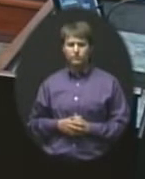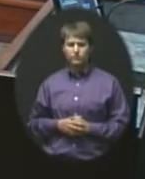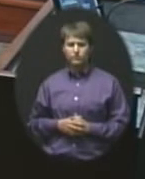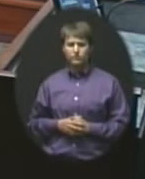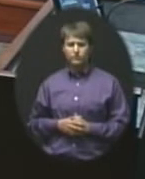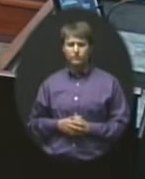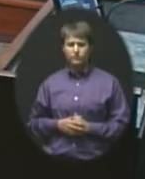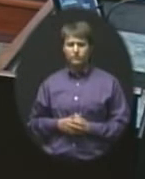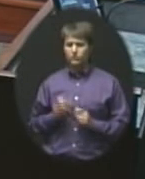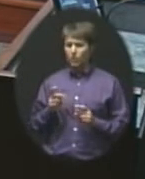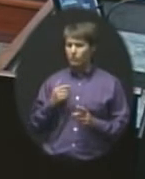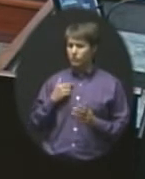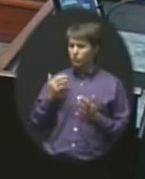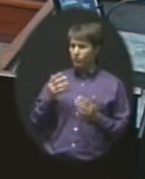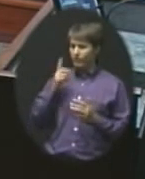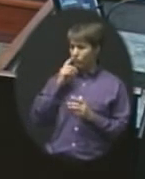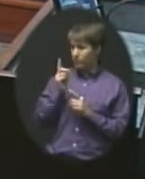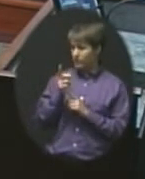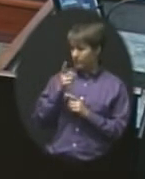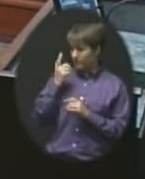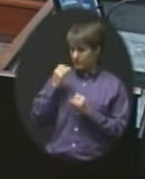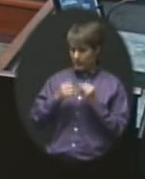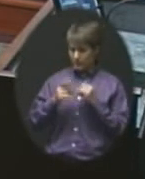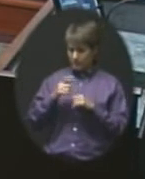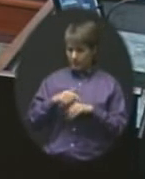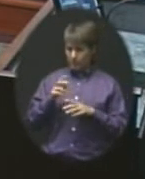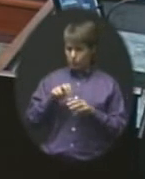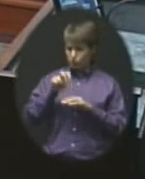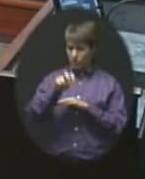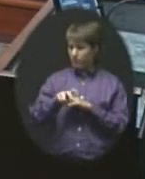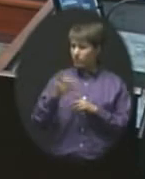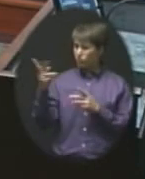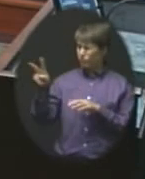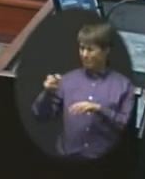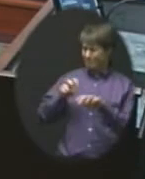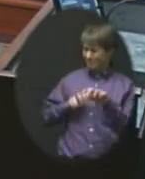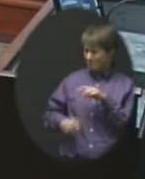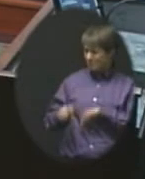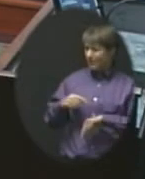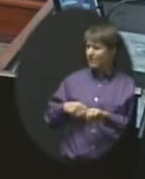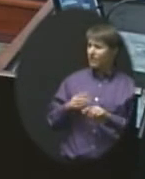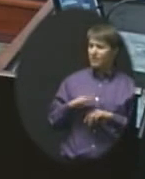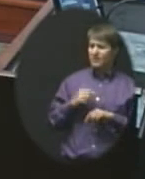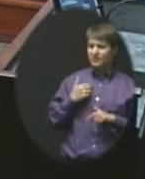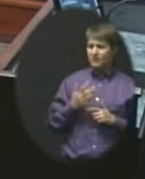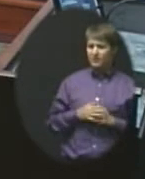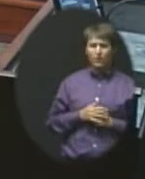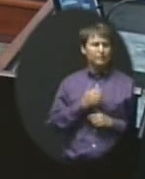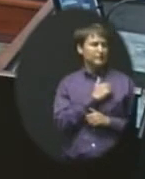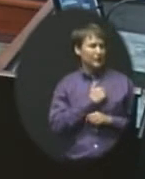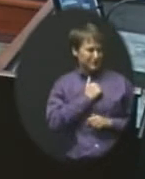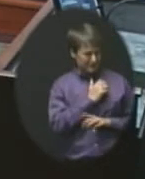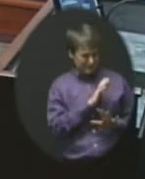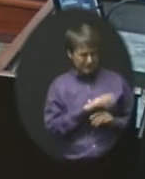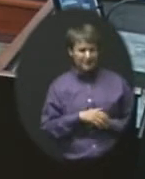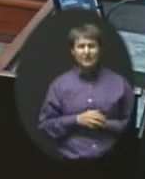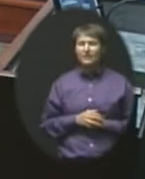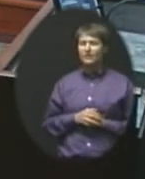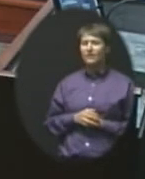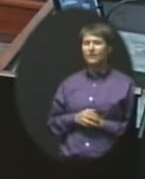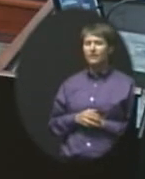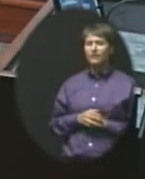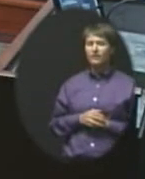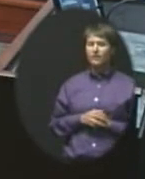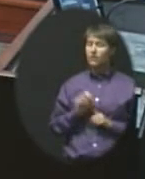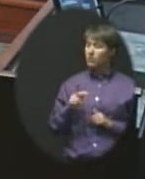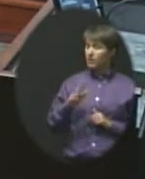I'm just going to wait here for a minute, because last time I moved ahead, then you backtracked on me. Sorry. All right.